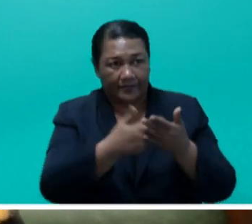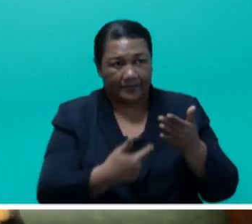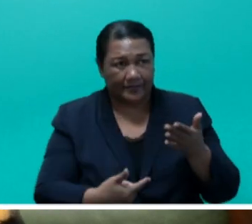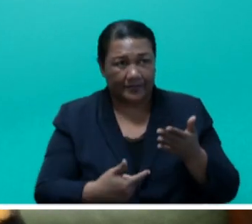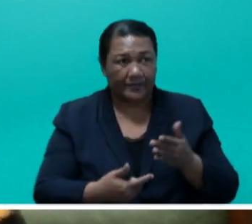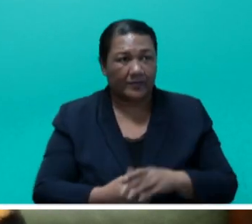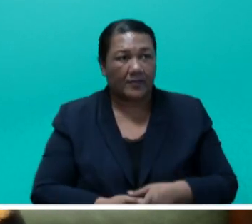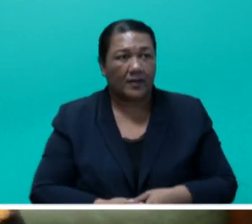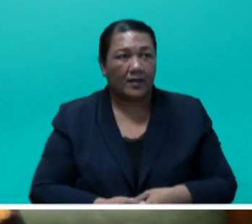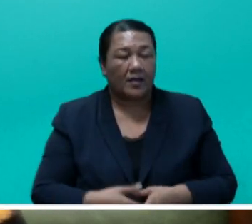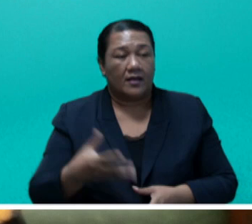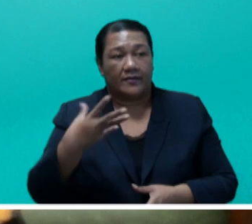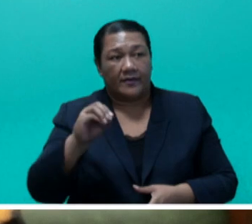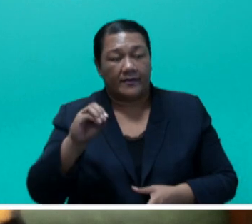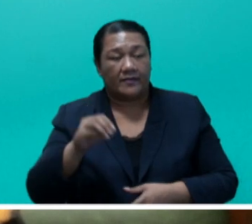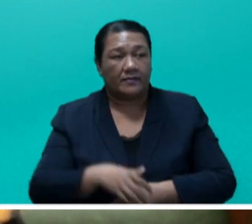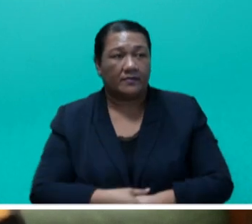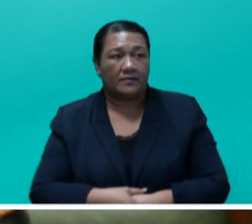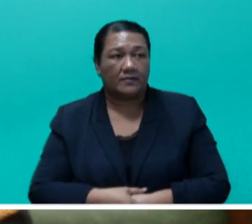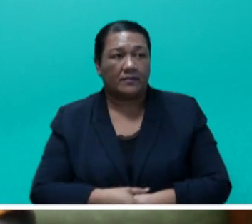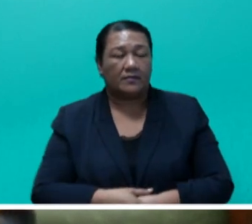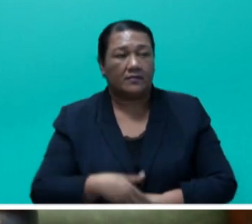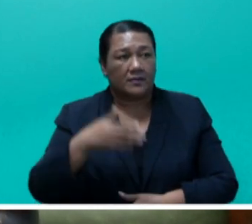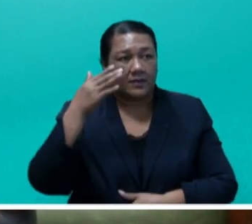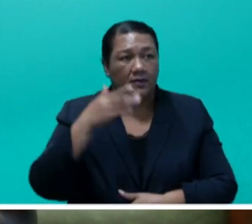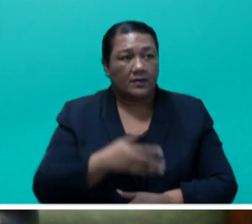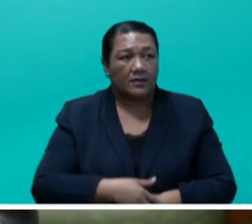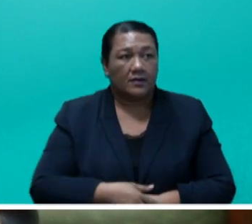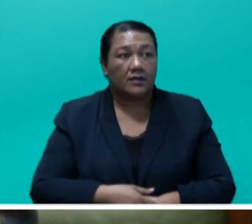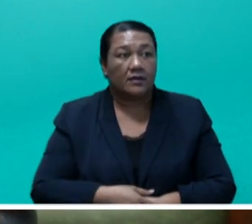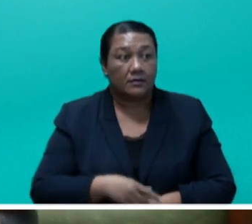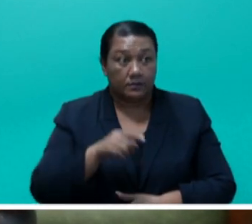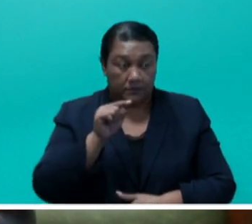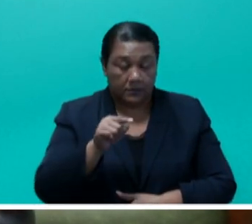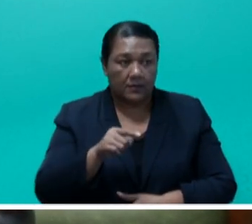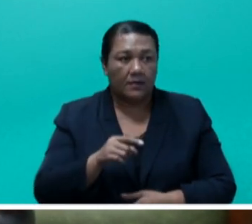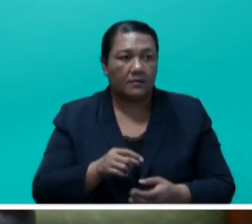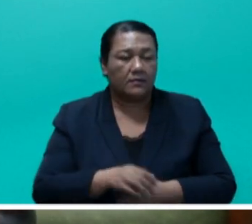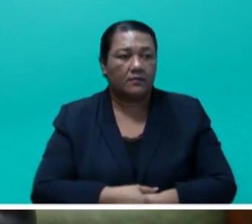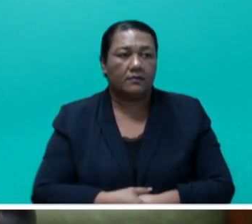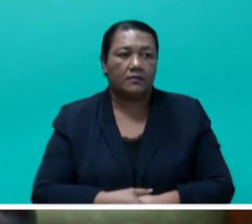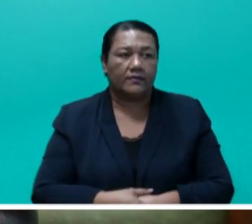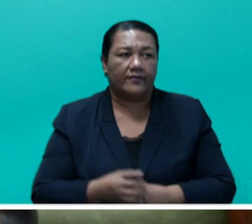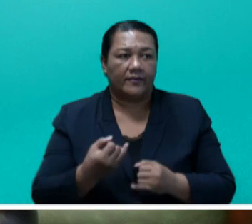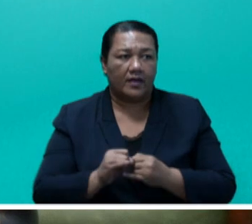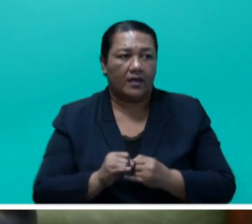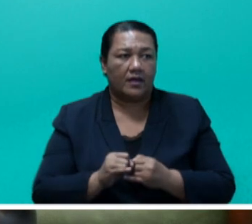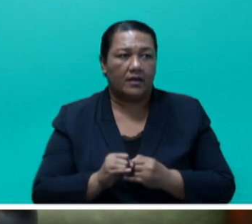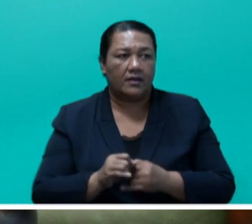Head 50, and it'll be a very prudent. Hi, paisa